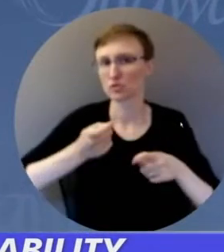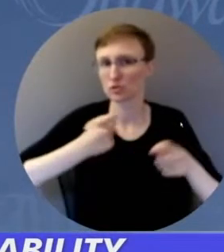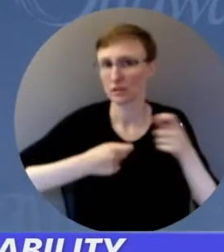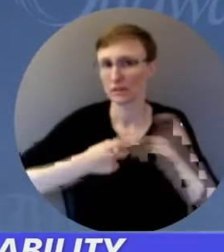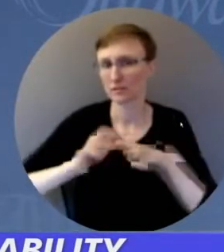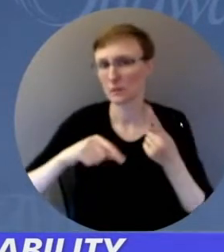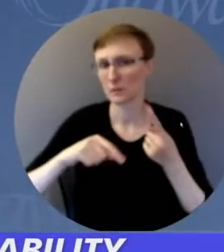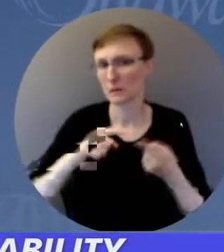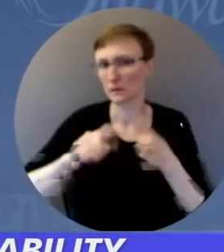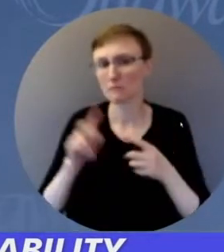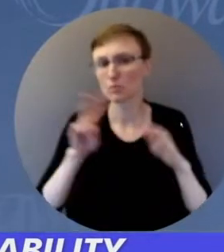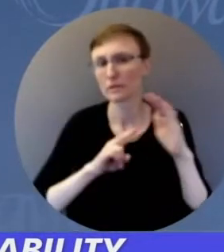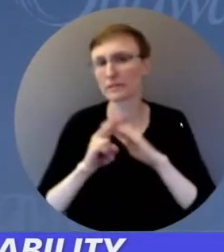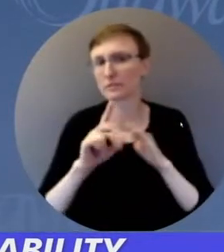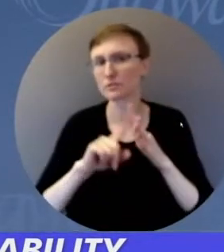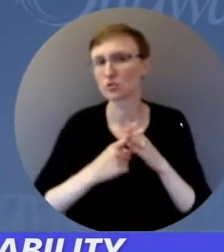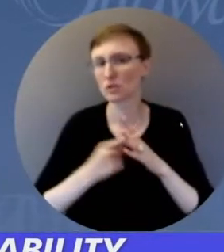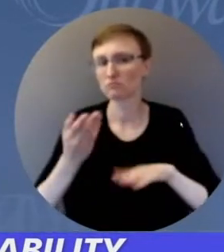construction?